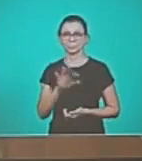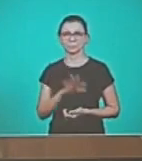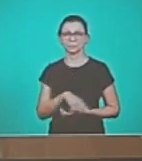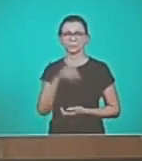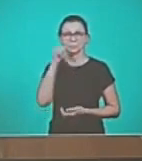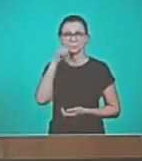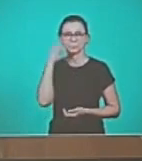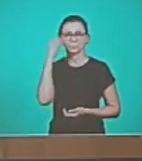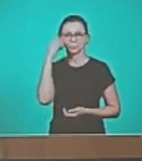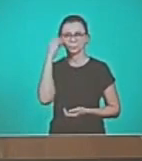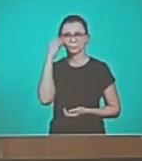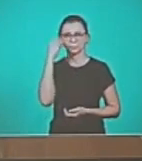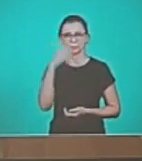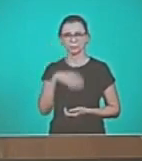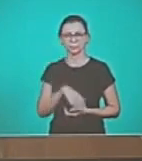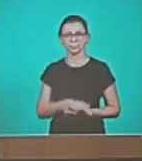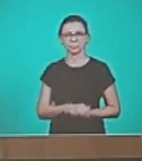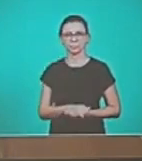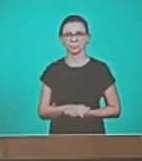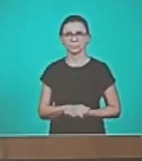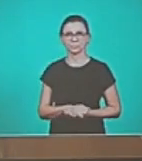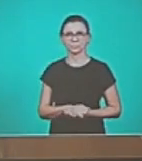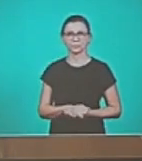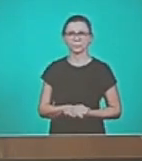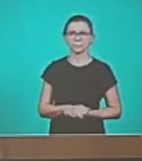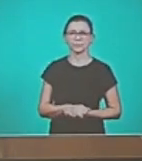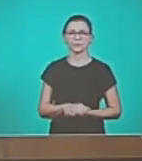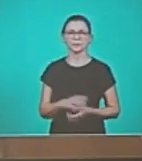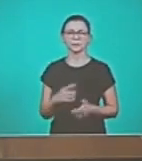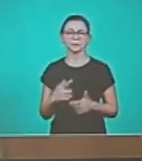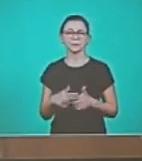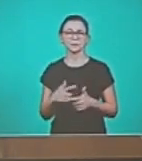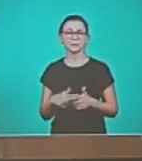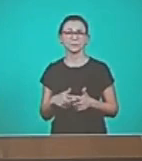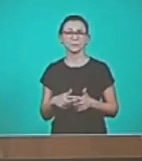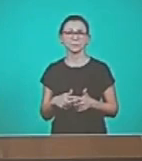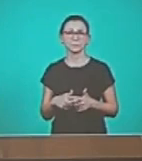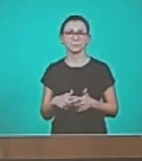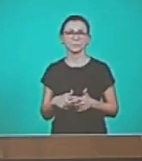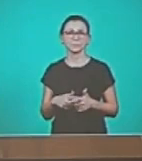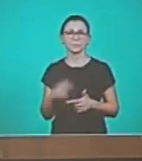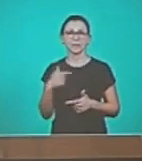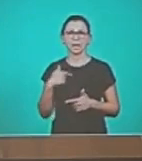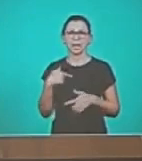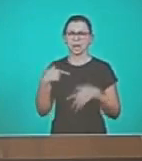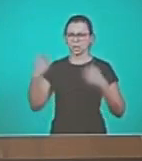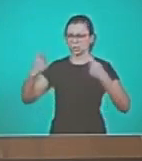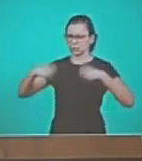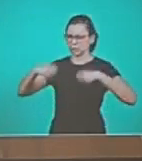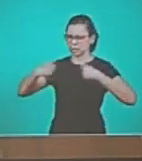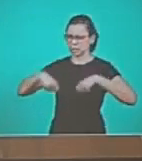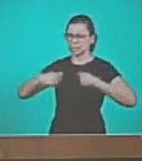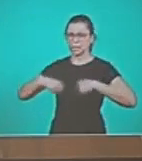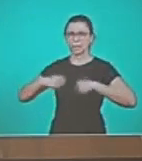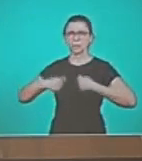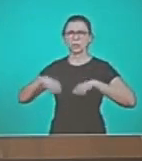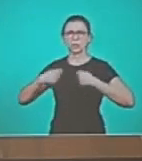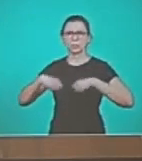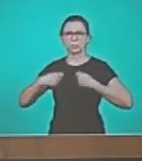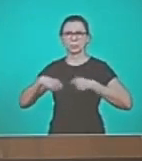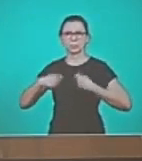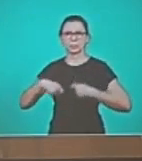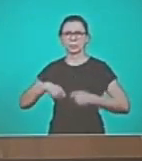And she had an experience in which she said, we became victorious. Somebody sought after her with the